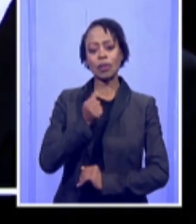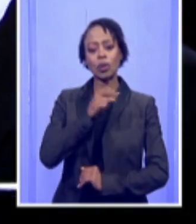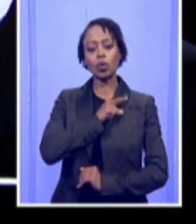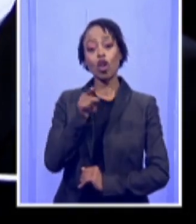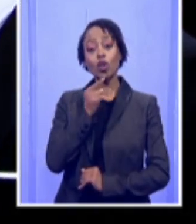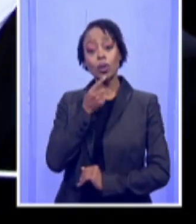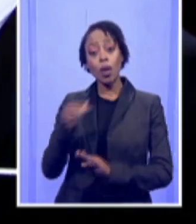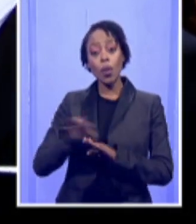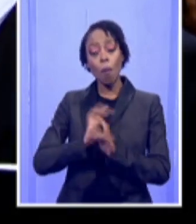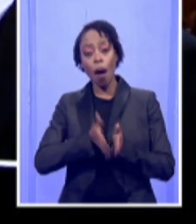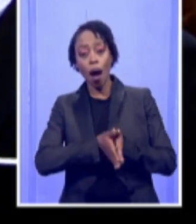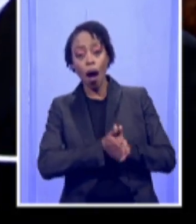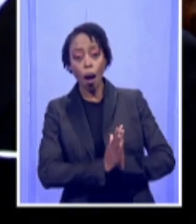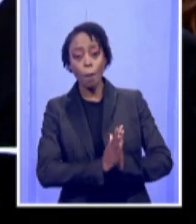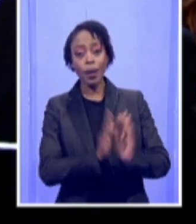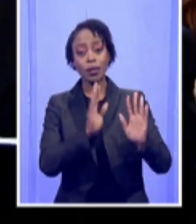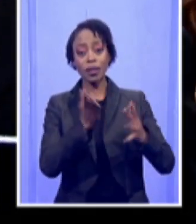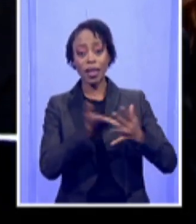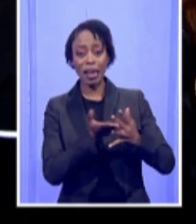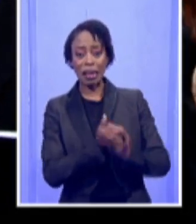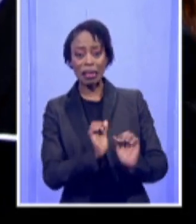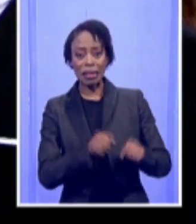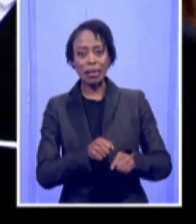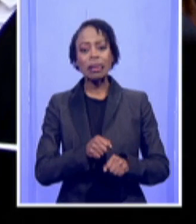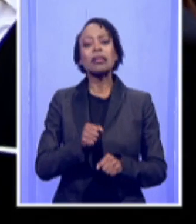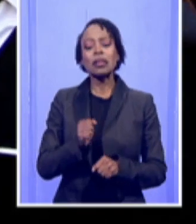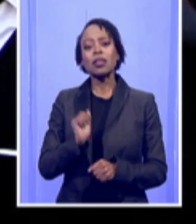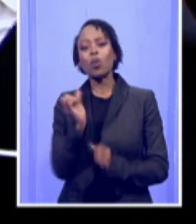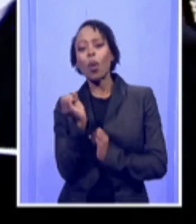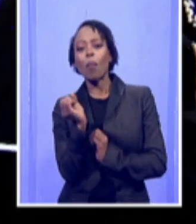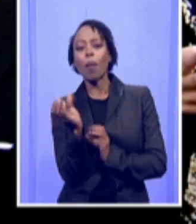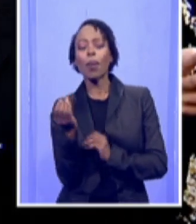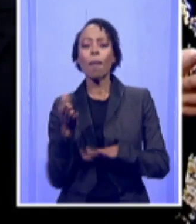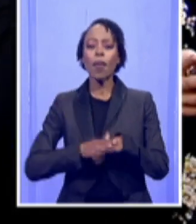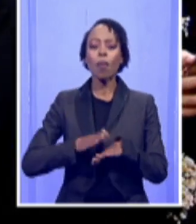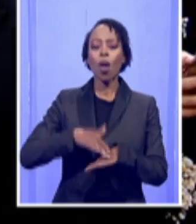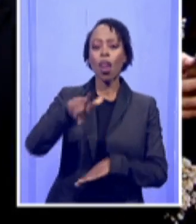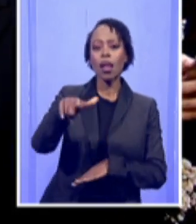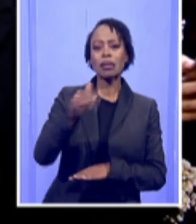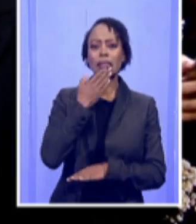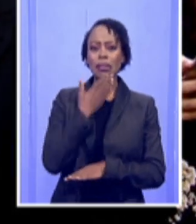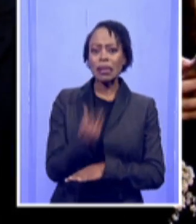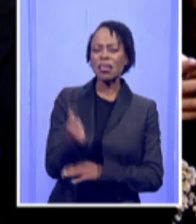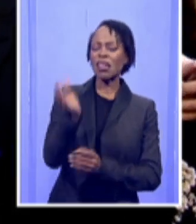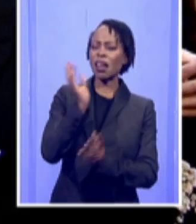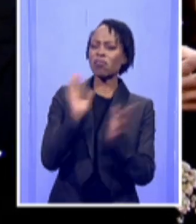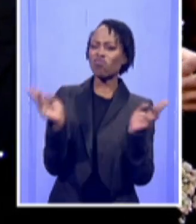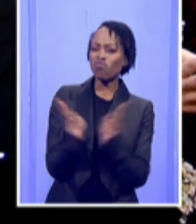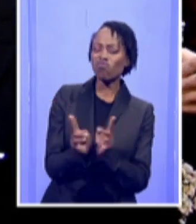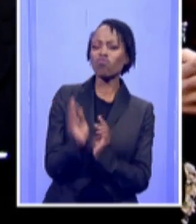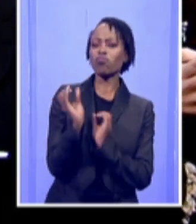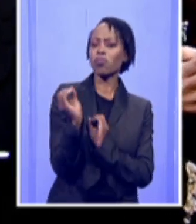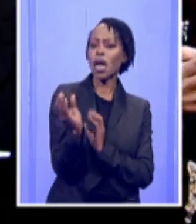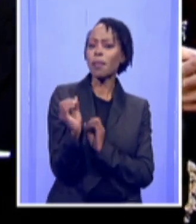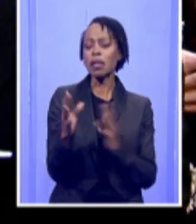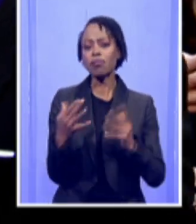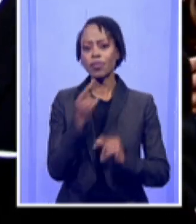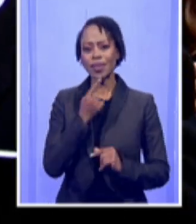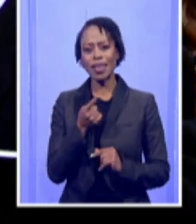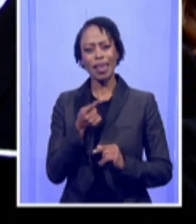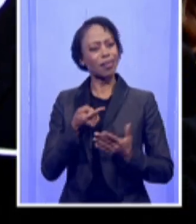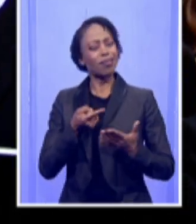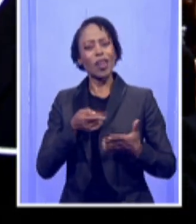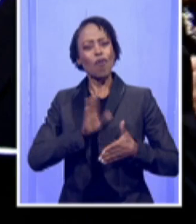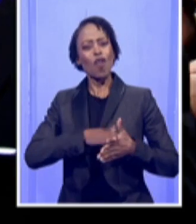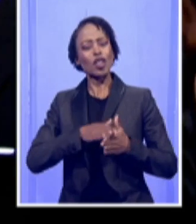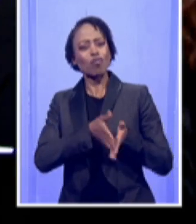to appeal this matter. On what? I know you're going to release those details further, but if you could just give us a brief understanding on what grounds you're choosing